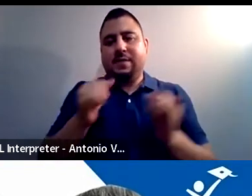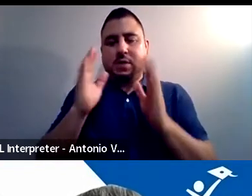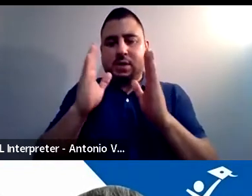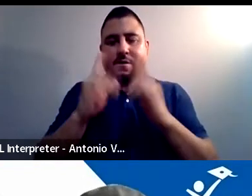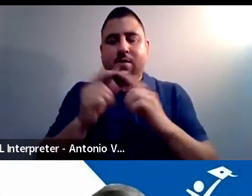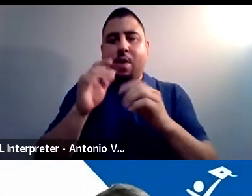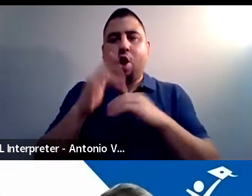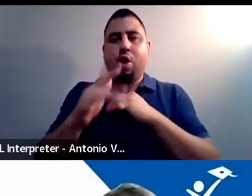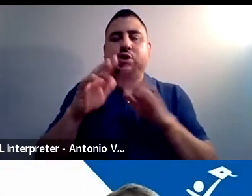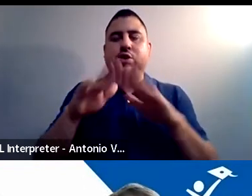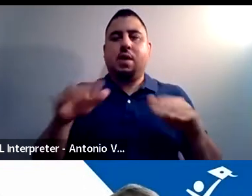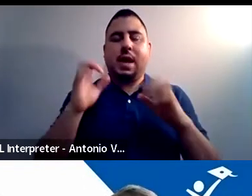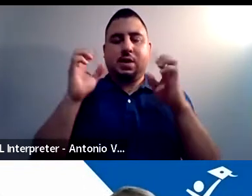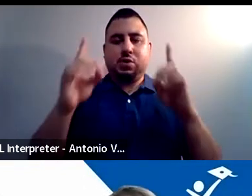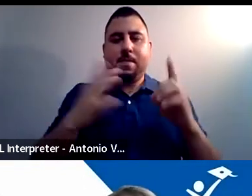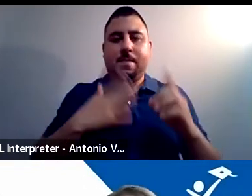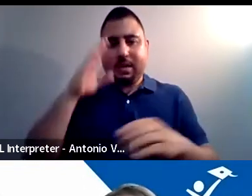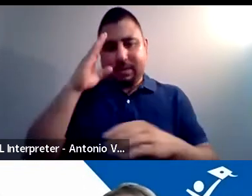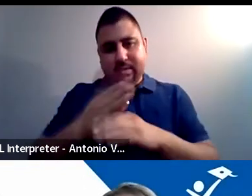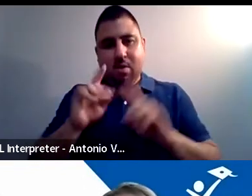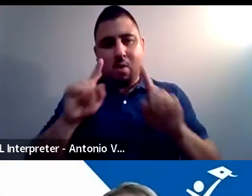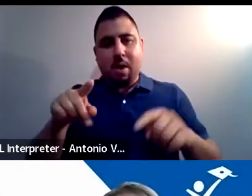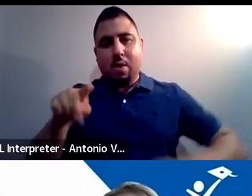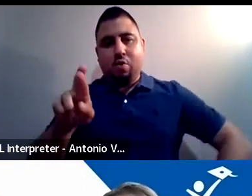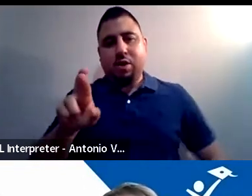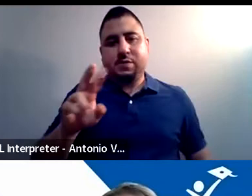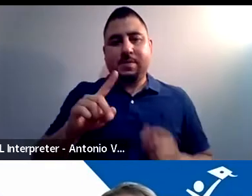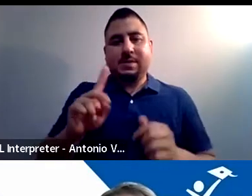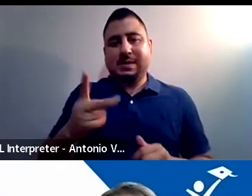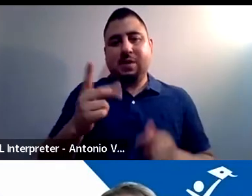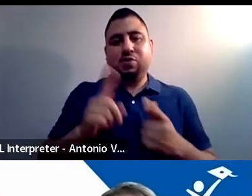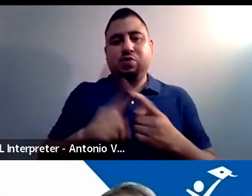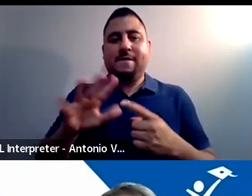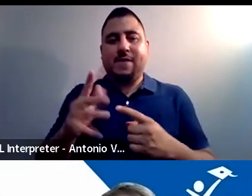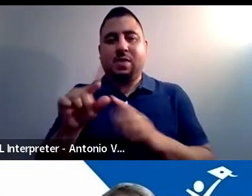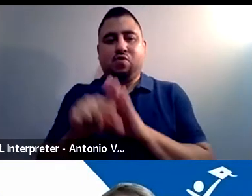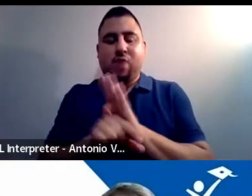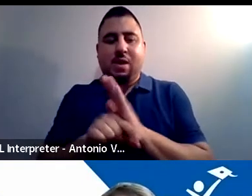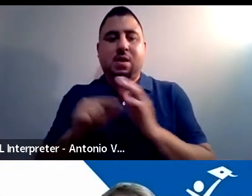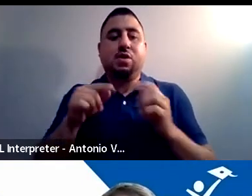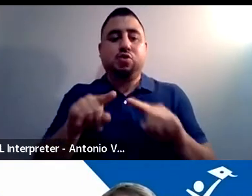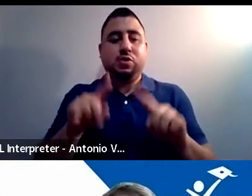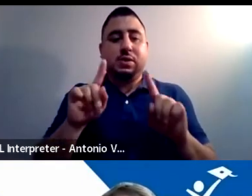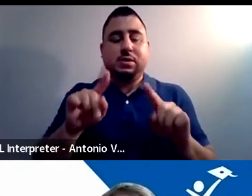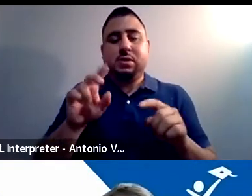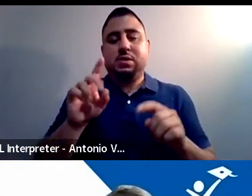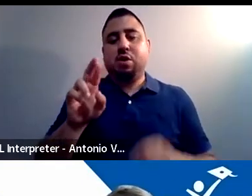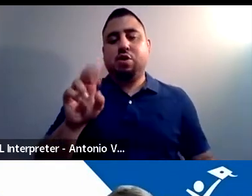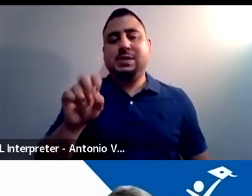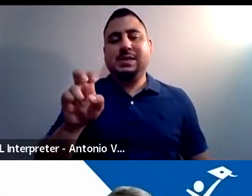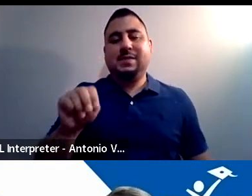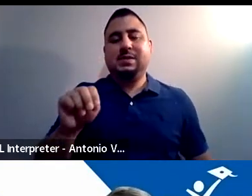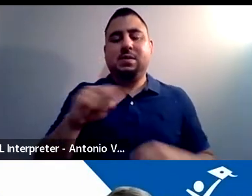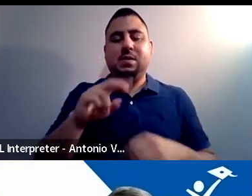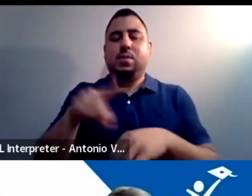early childhood education. My son attended Pointer Ridge from 2nd to 5th grade. During his attendance, Dr. Stevenson was the principal